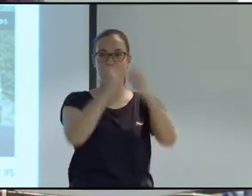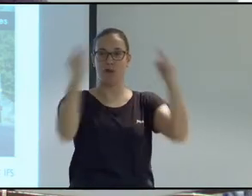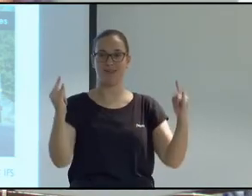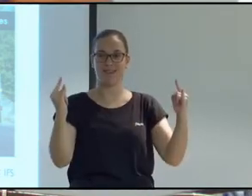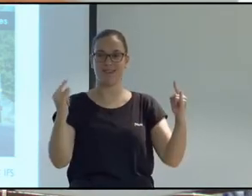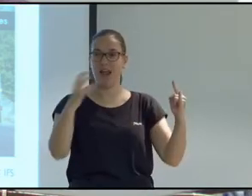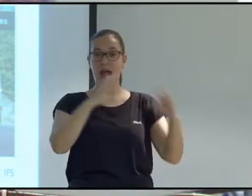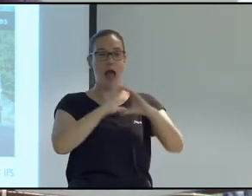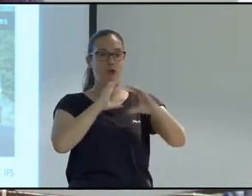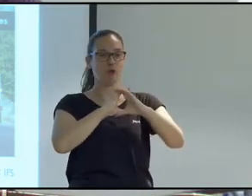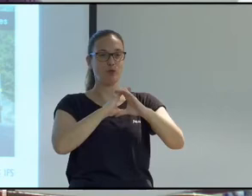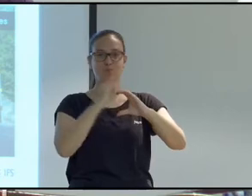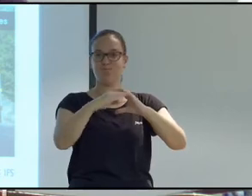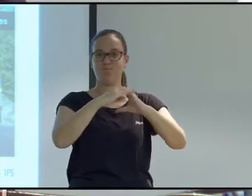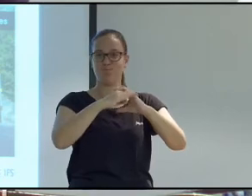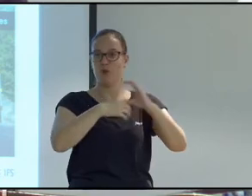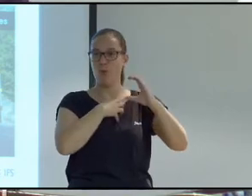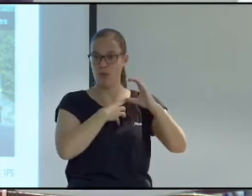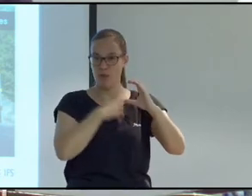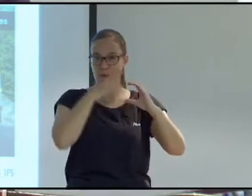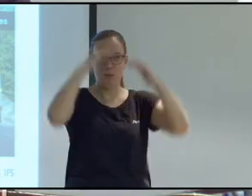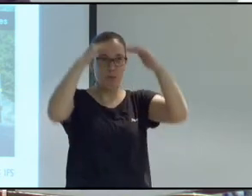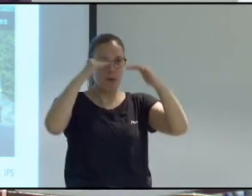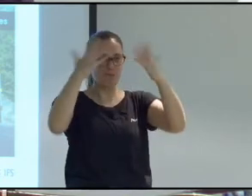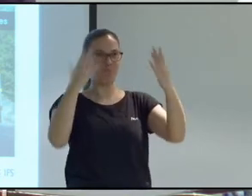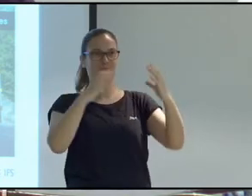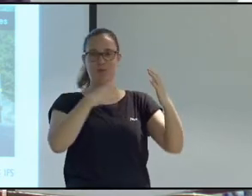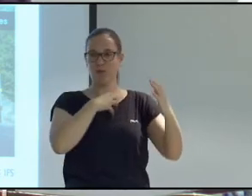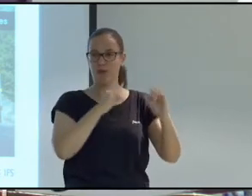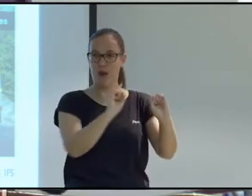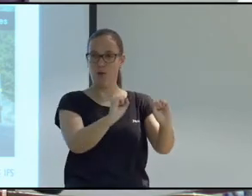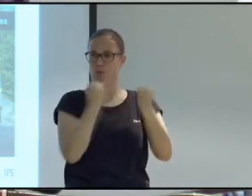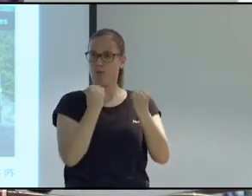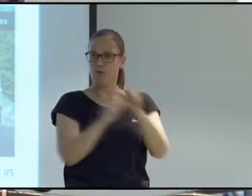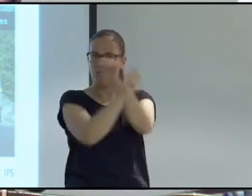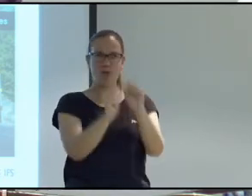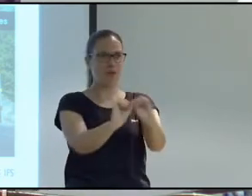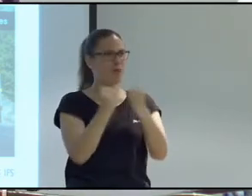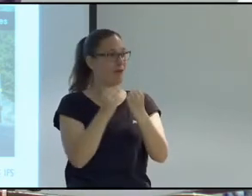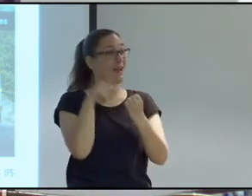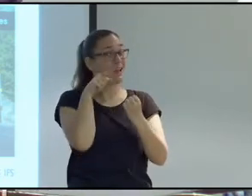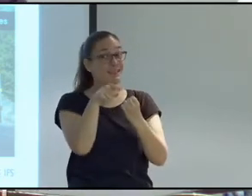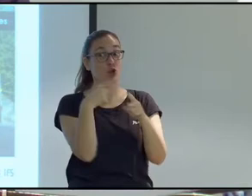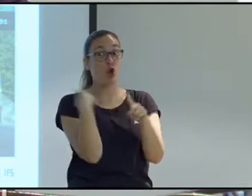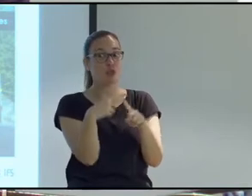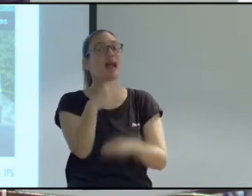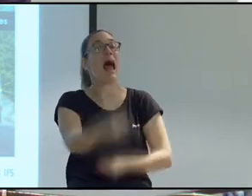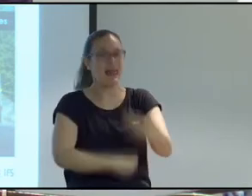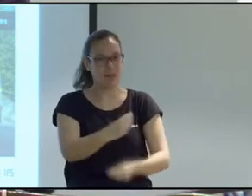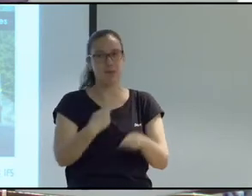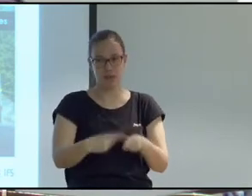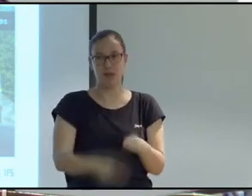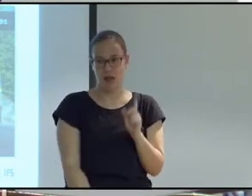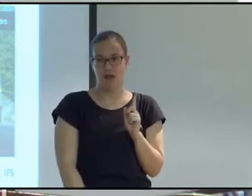Long Island. So he made sure that the bridges were low and the buses couldn't go under them. So this is